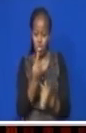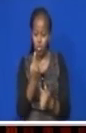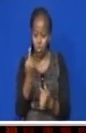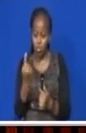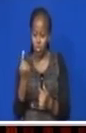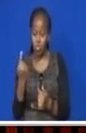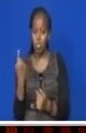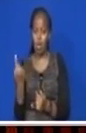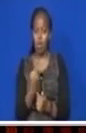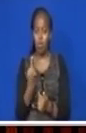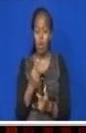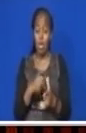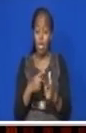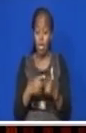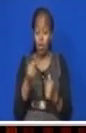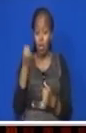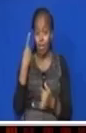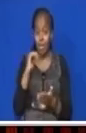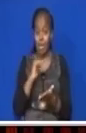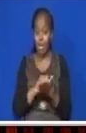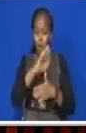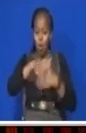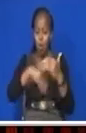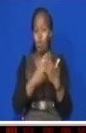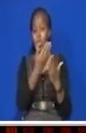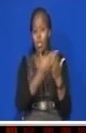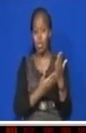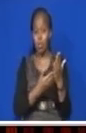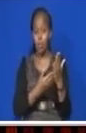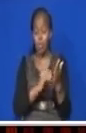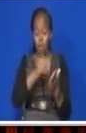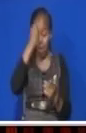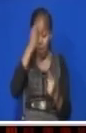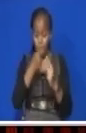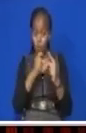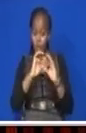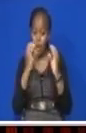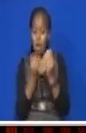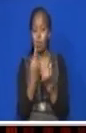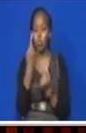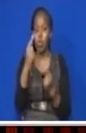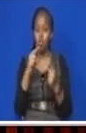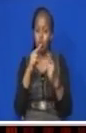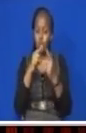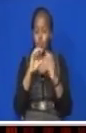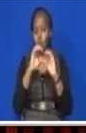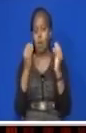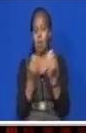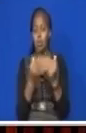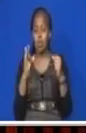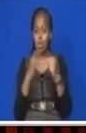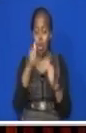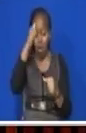that all these topics are covered from class 4, from class 1, all the way to class 8. So remember to go